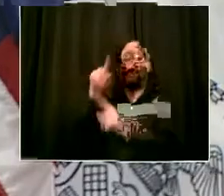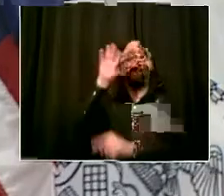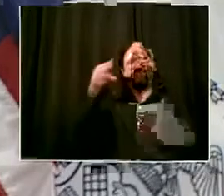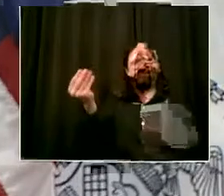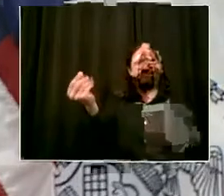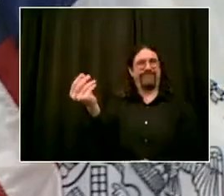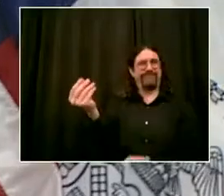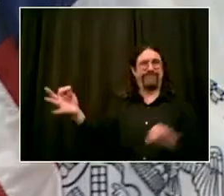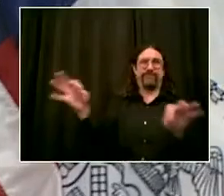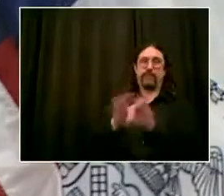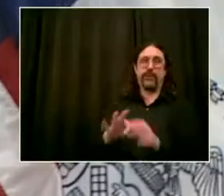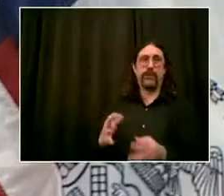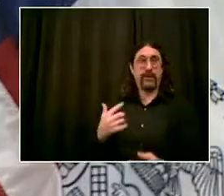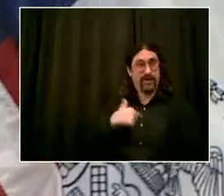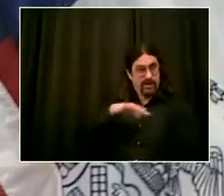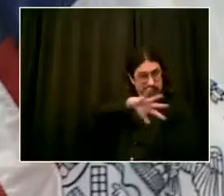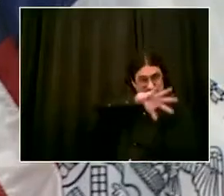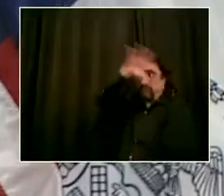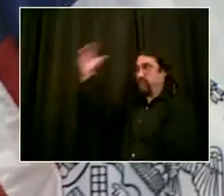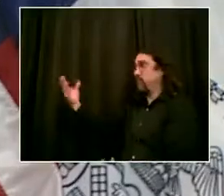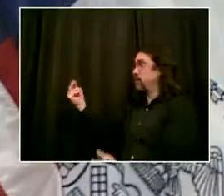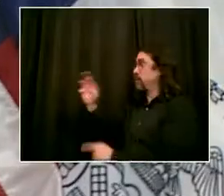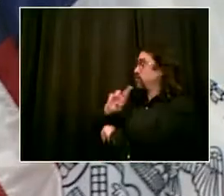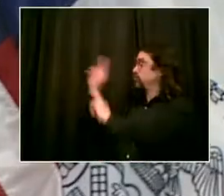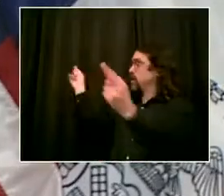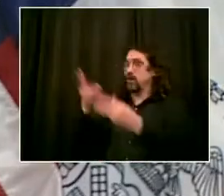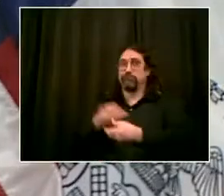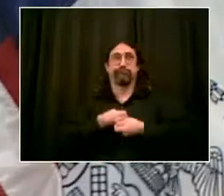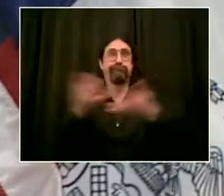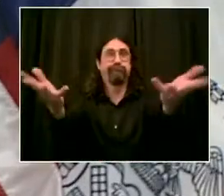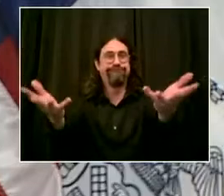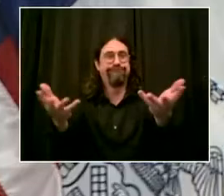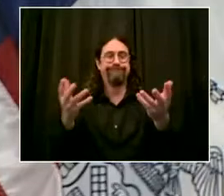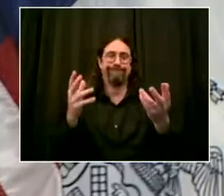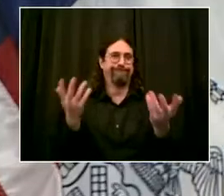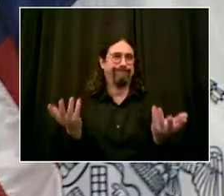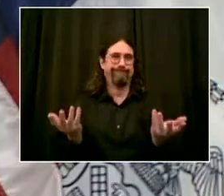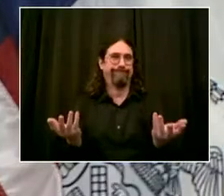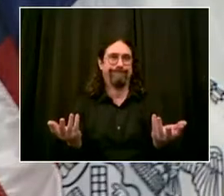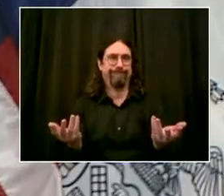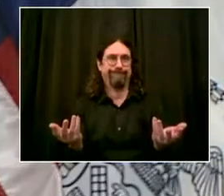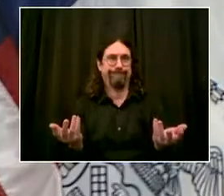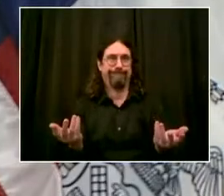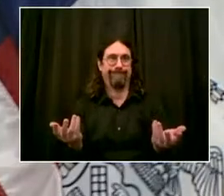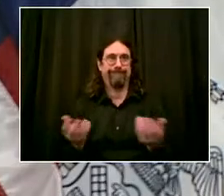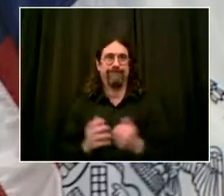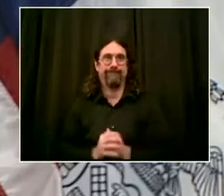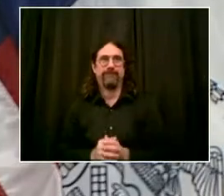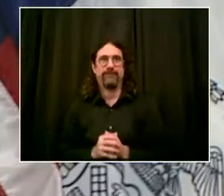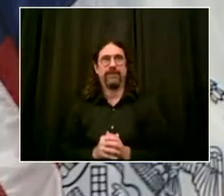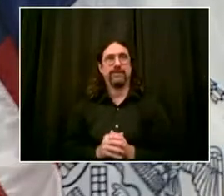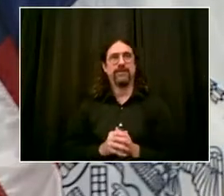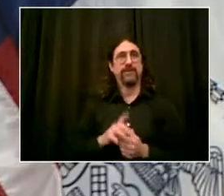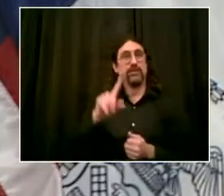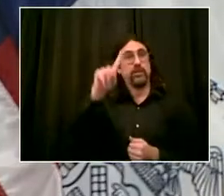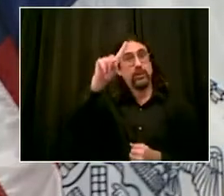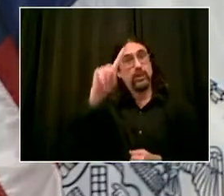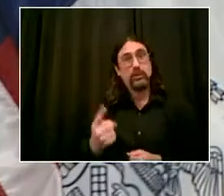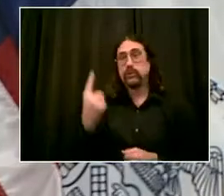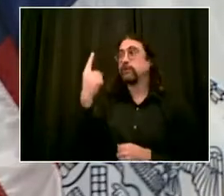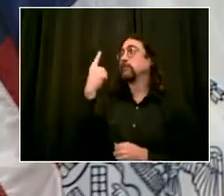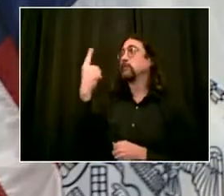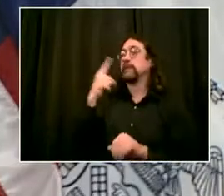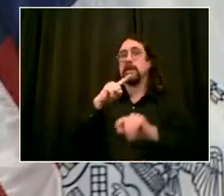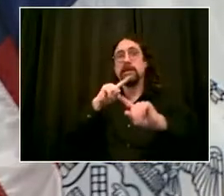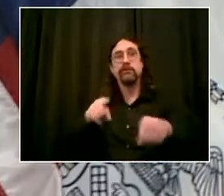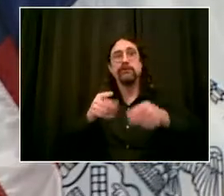a key part of the next stimulus okay as we conclude look we've talked about a lot today but it